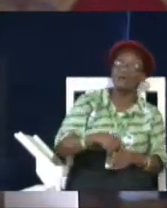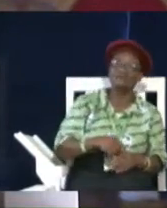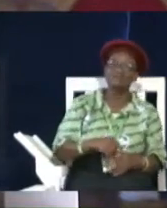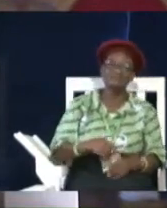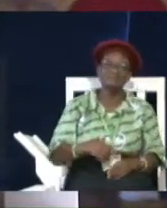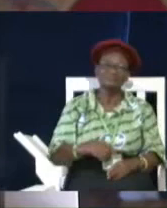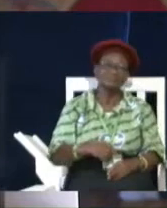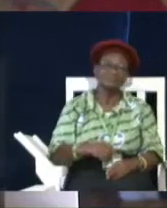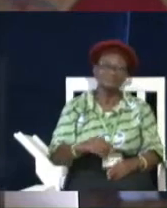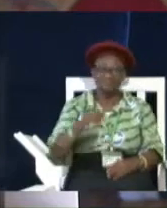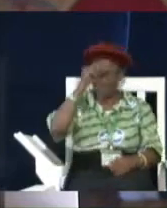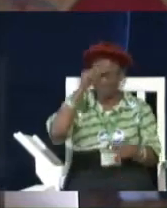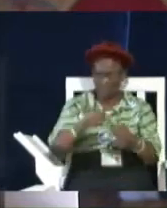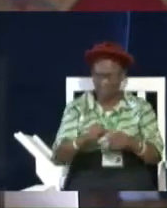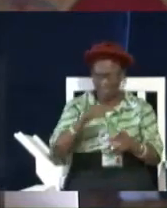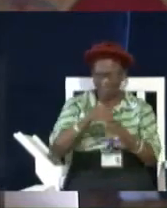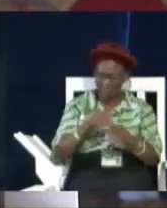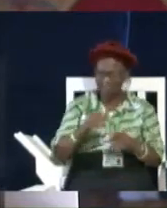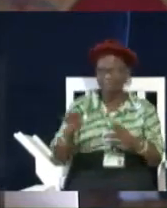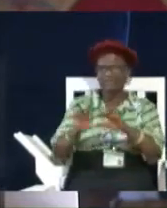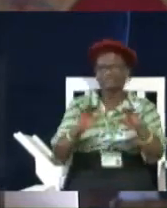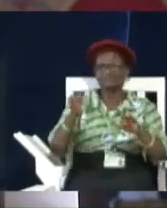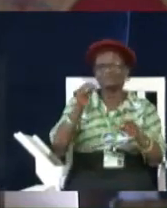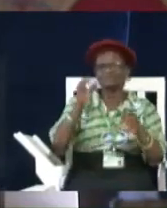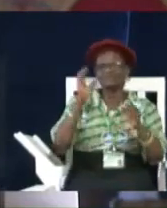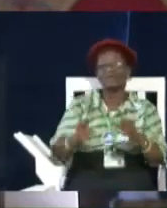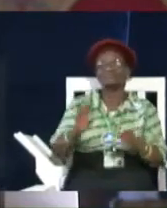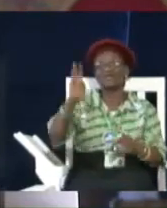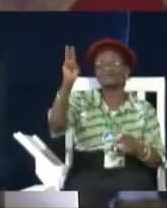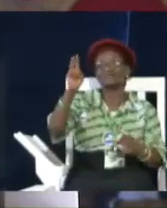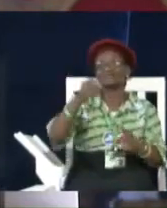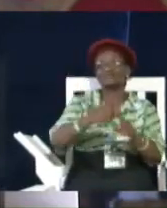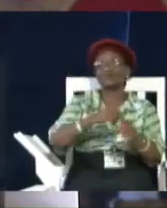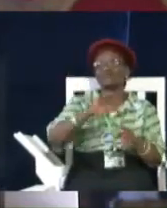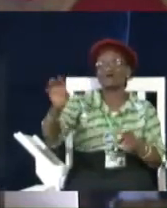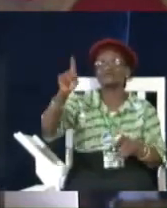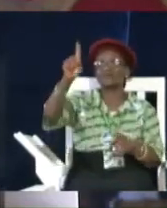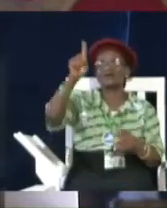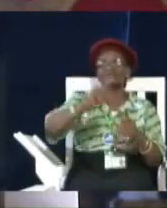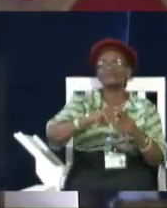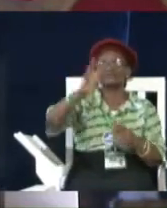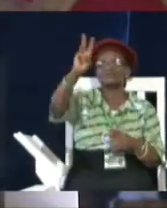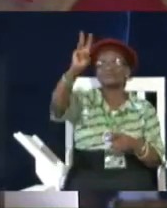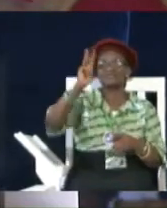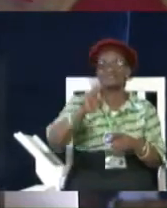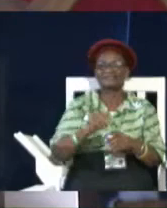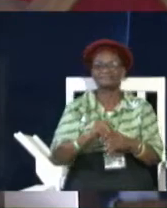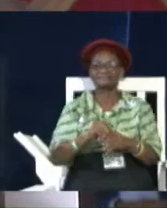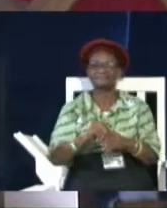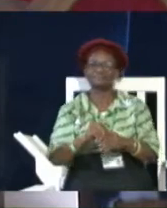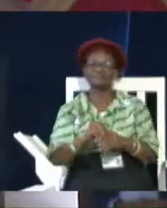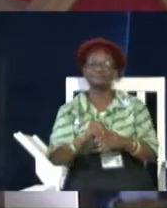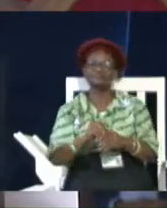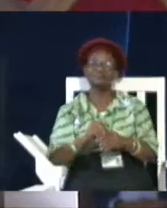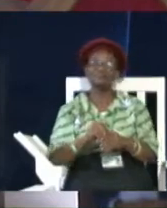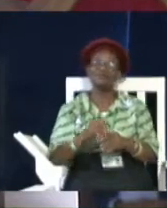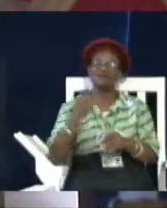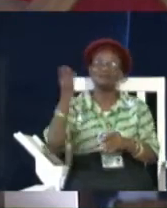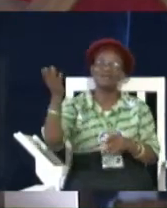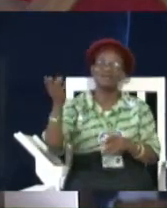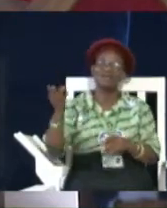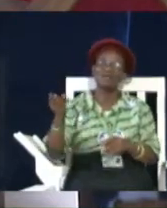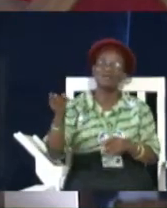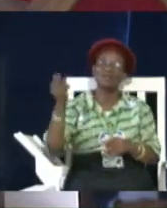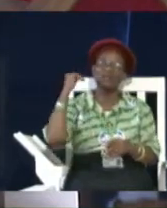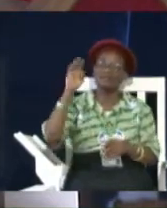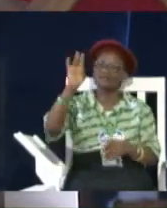in Acts chapter 6 from verse 1 to 6, Acts chapter 6 from verse 1 to 6, there were 7 of them